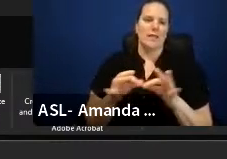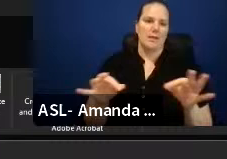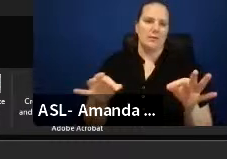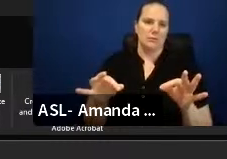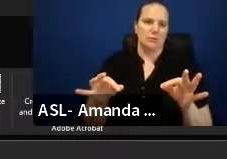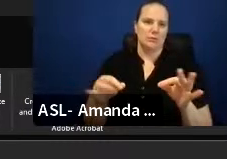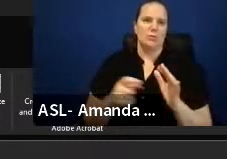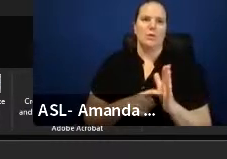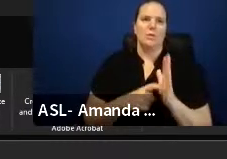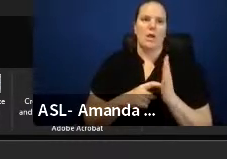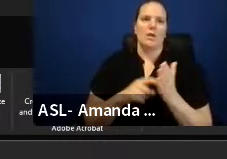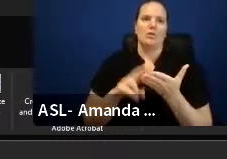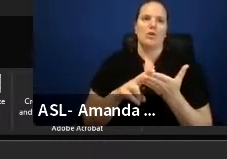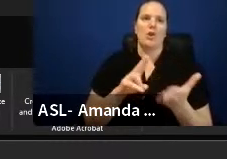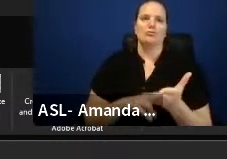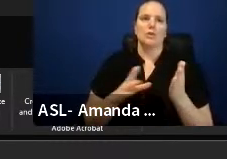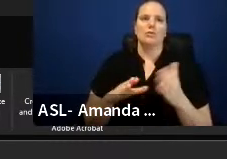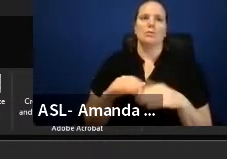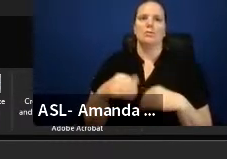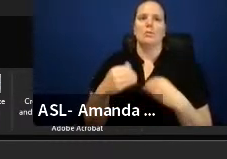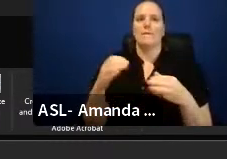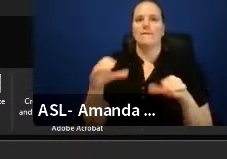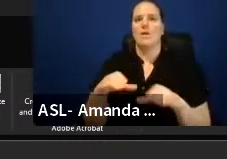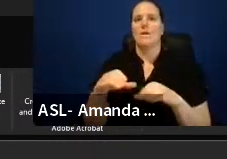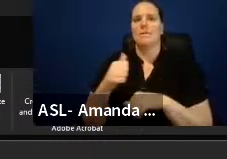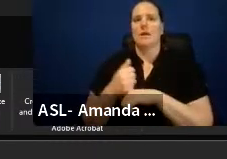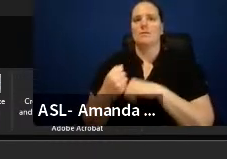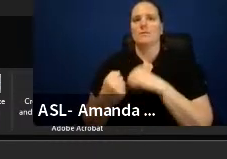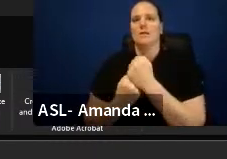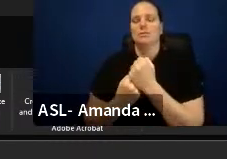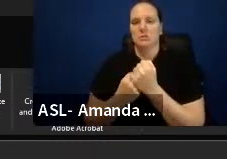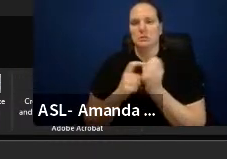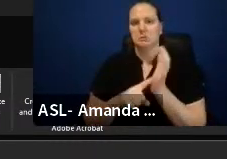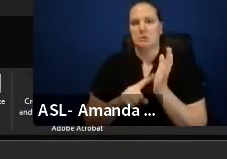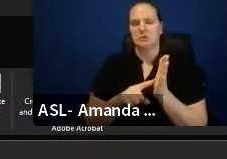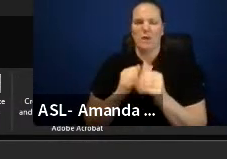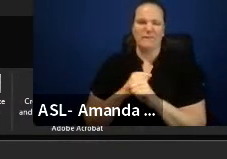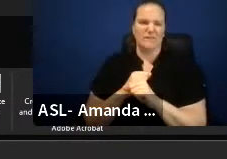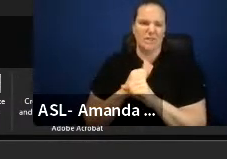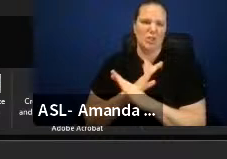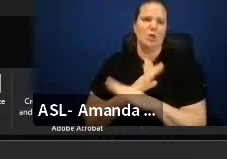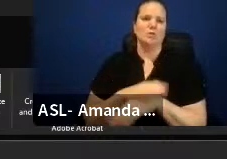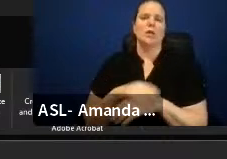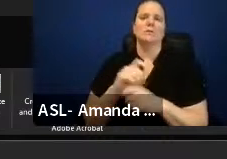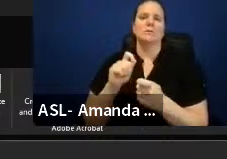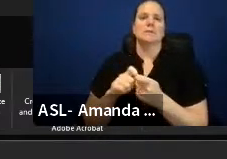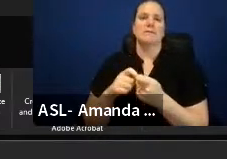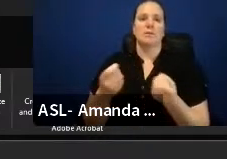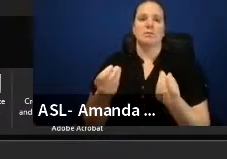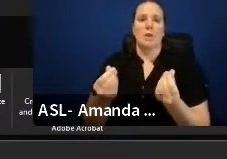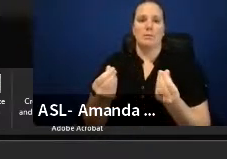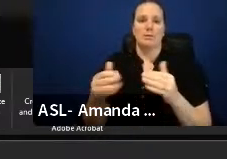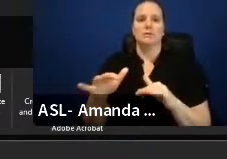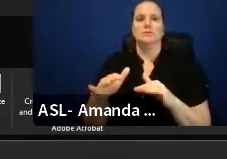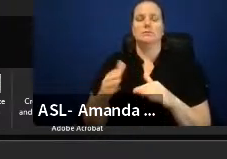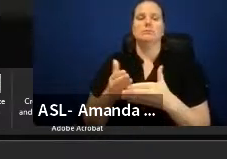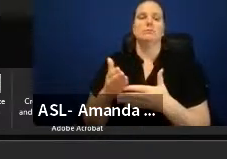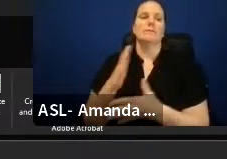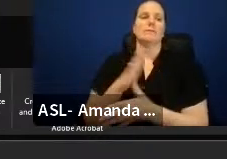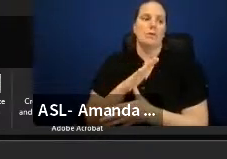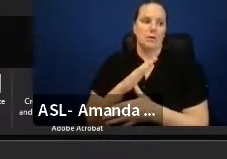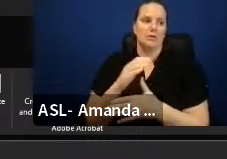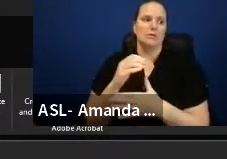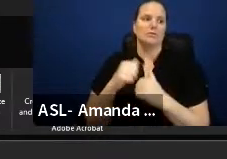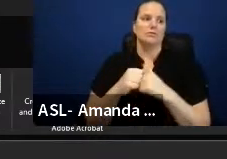is to require contractors to perform foundation inspections or videos on specific properties prior to construction to